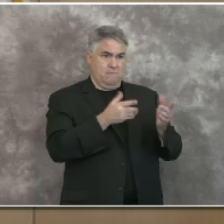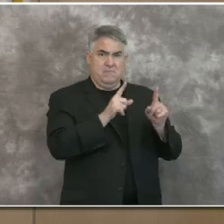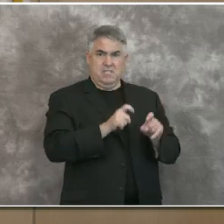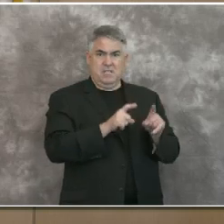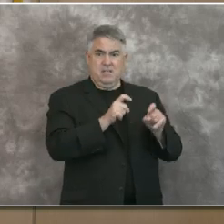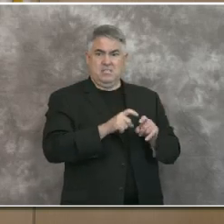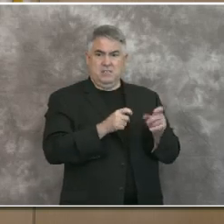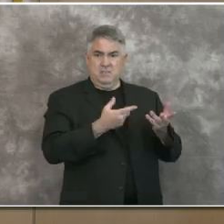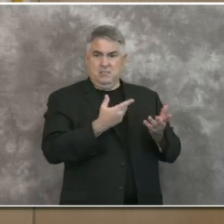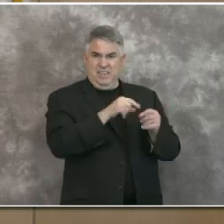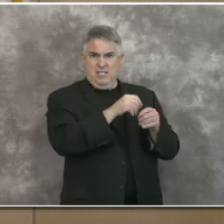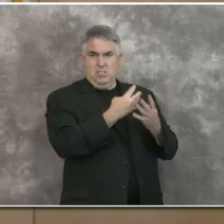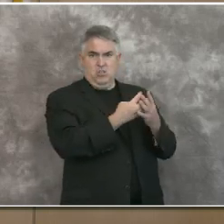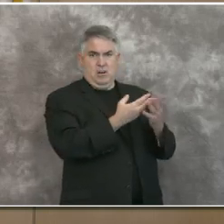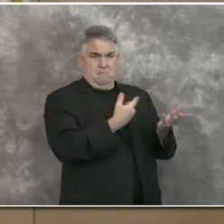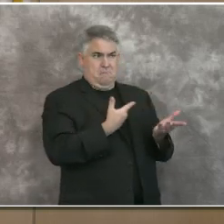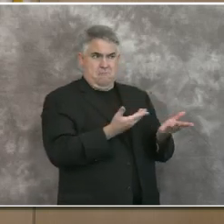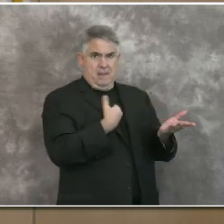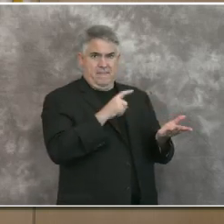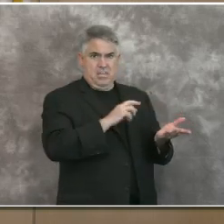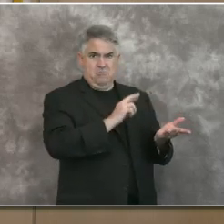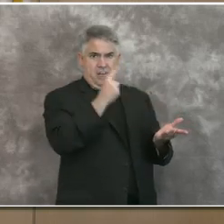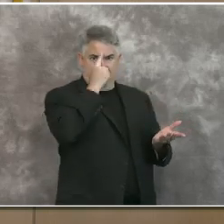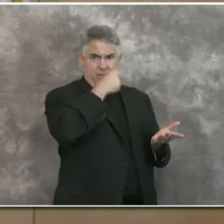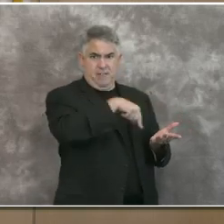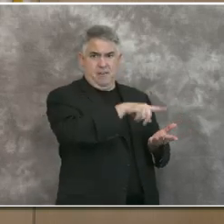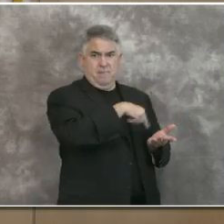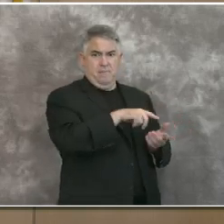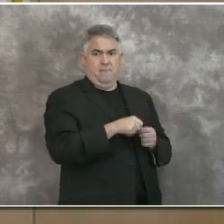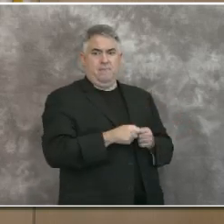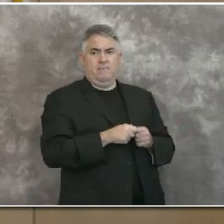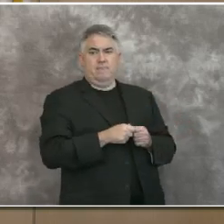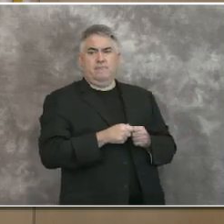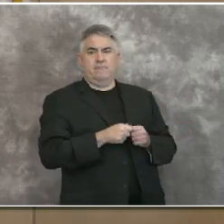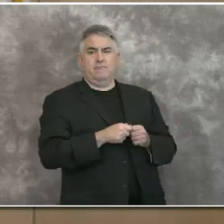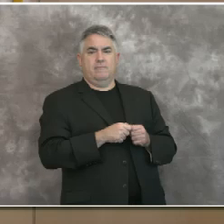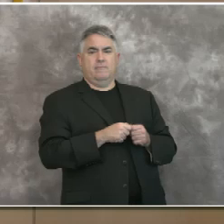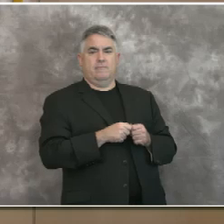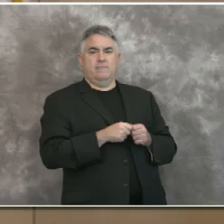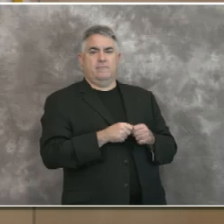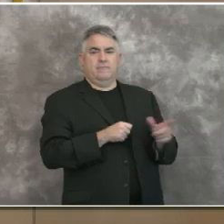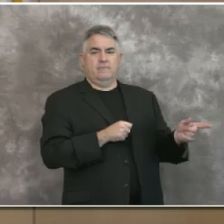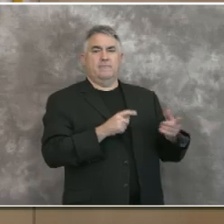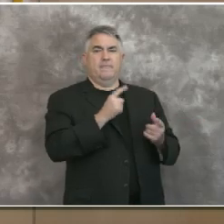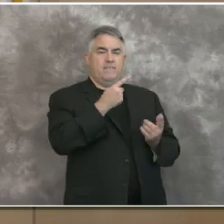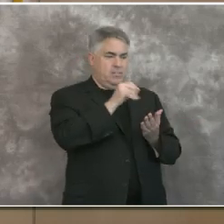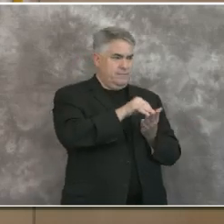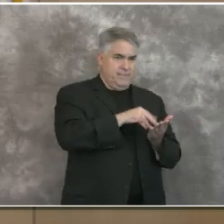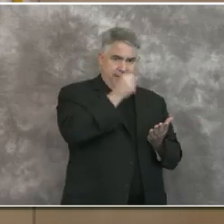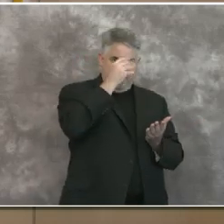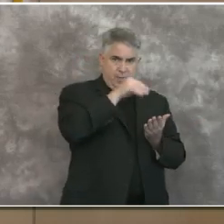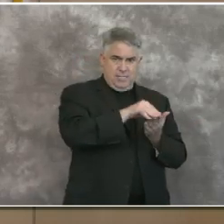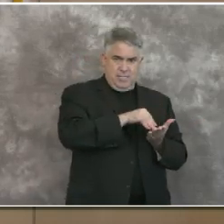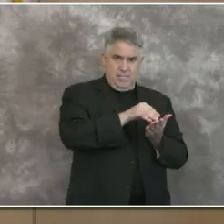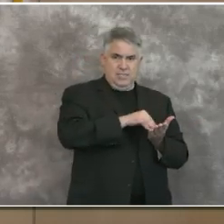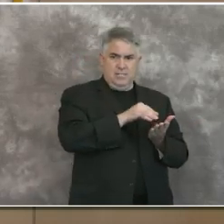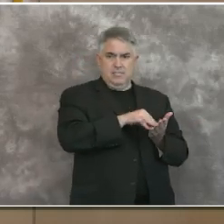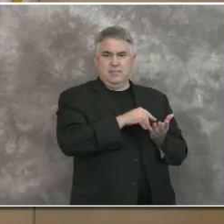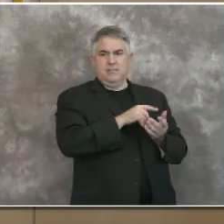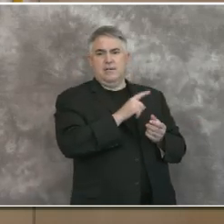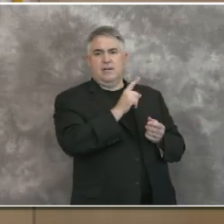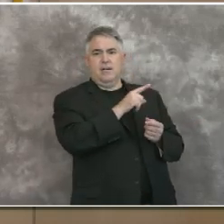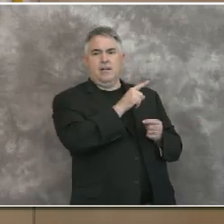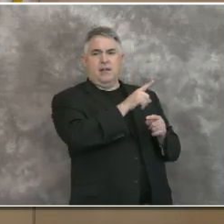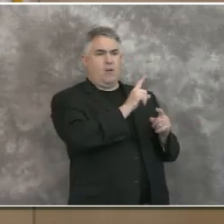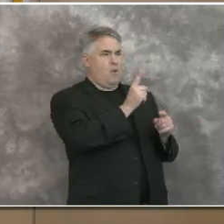the jails. So we started out with intake. So we've been testing at the 3 intake locations.